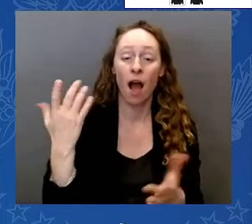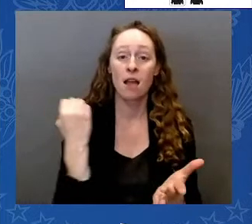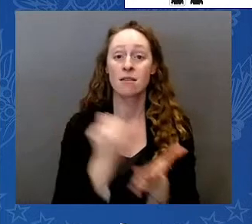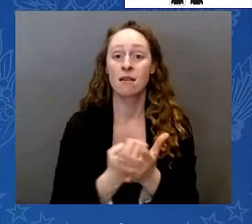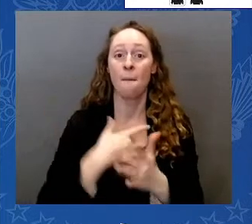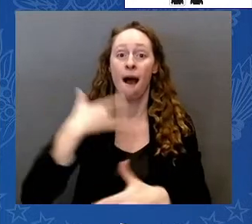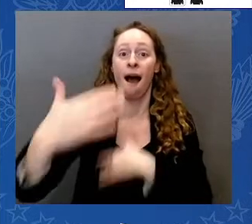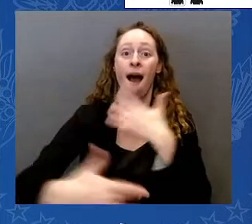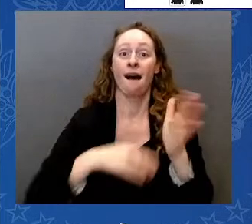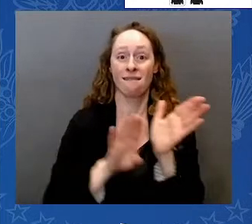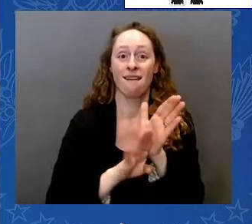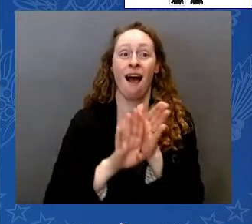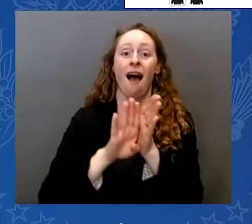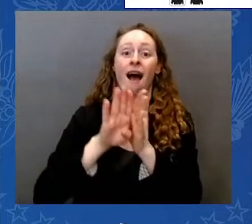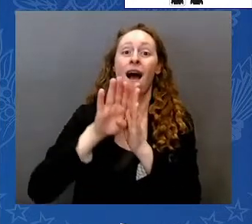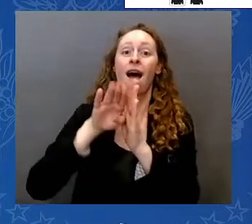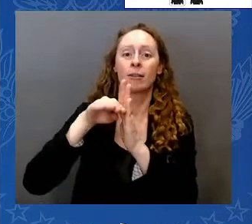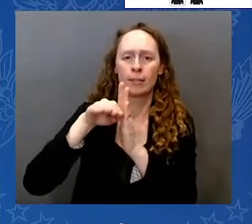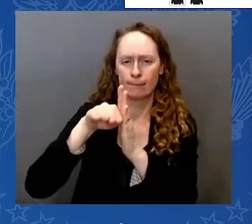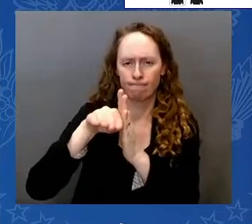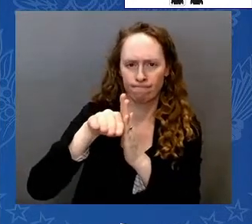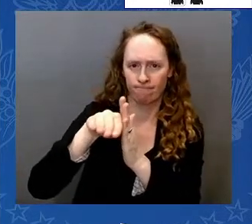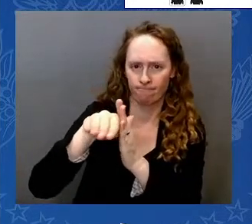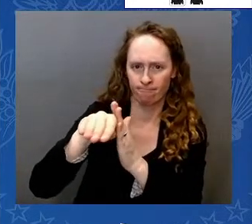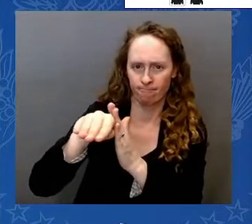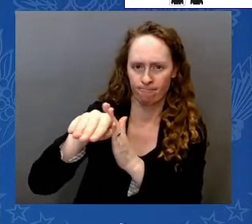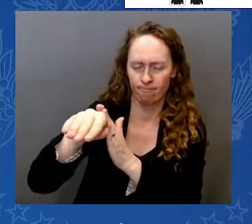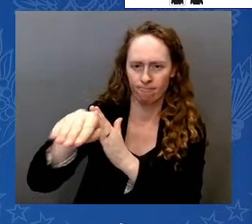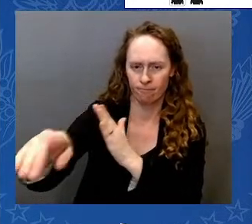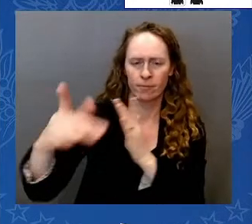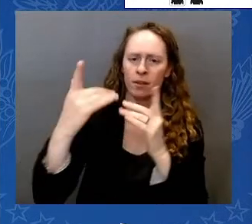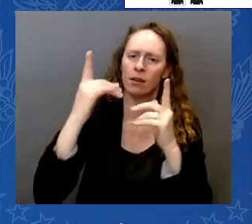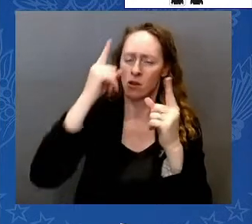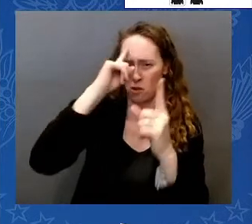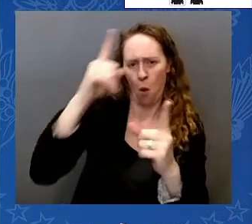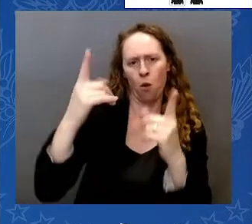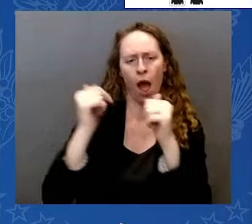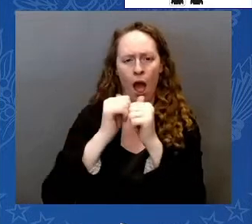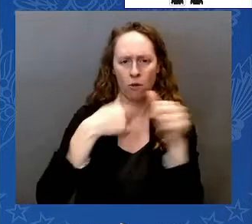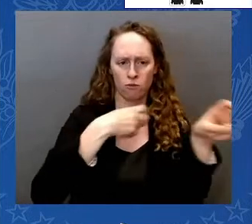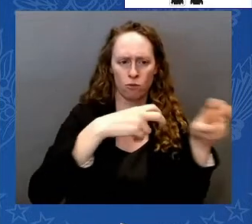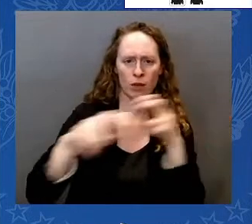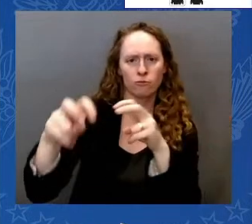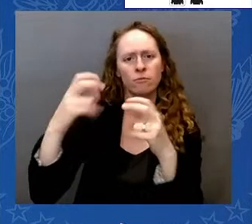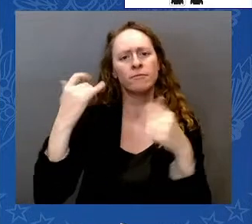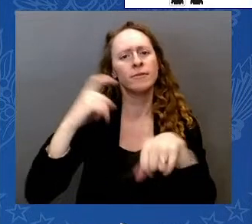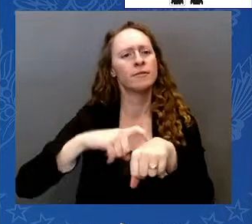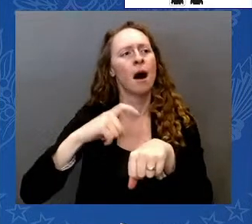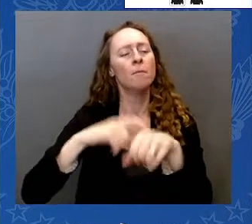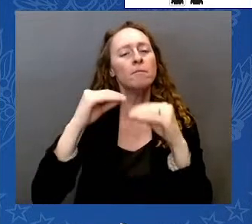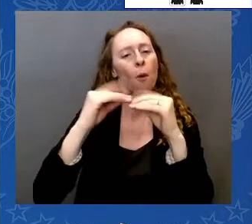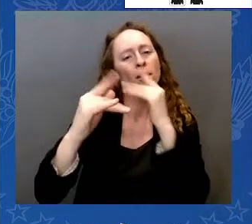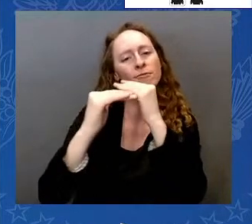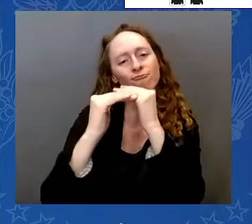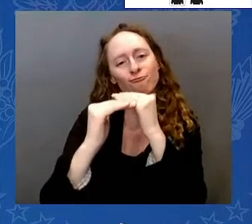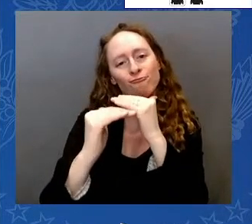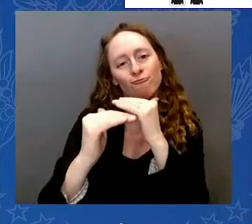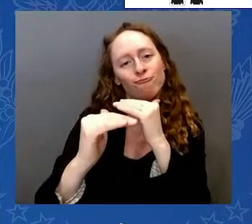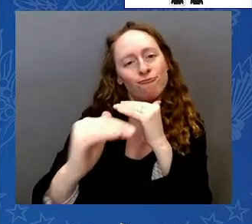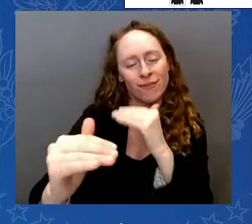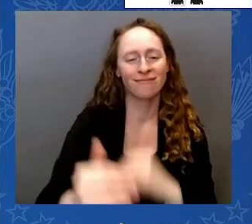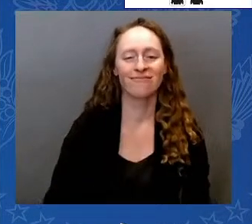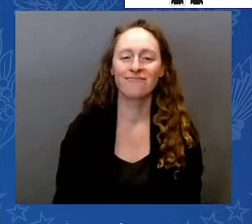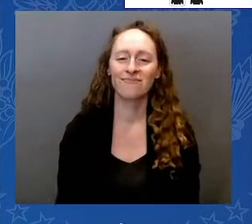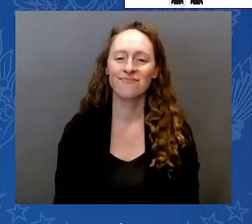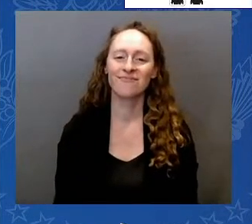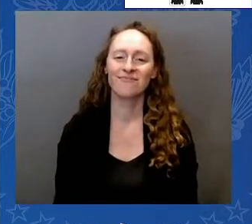progress that working class and middle class people have made. And that's exactly what we're seeing. Over the past 4 months, we've